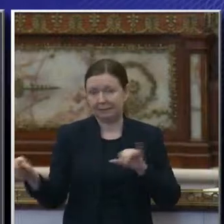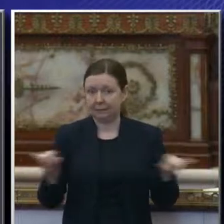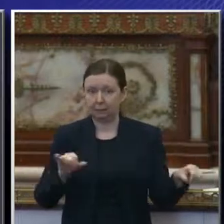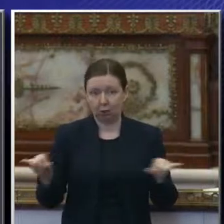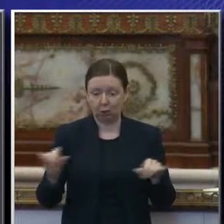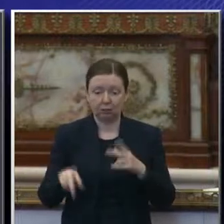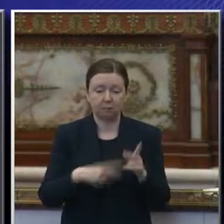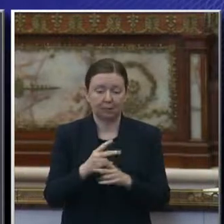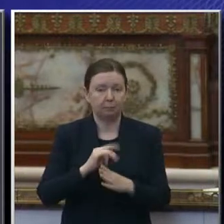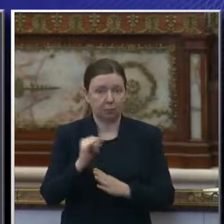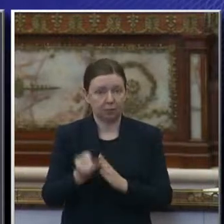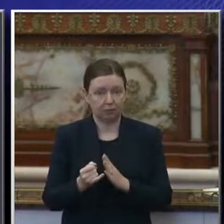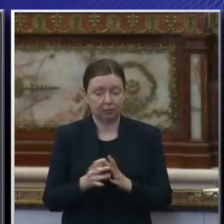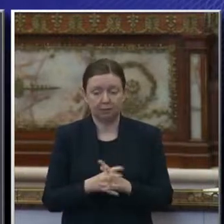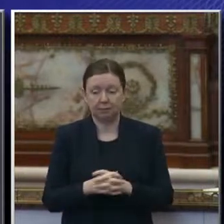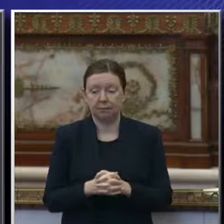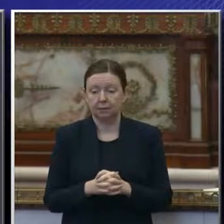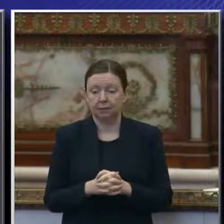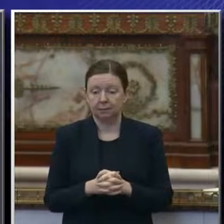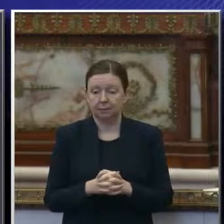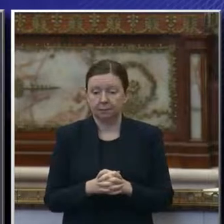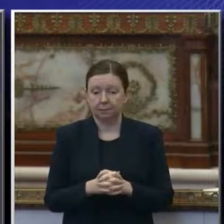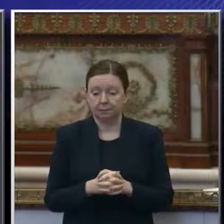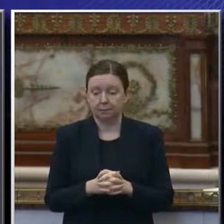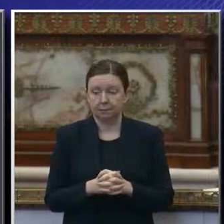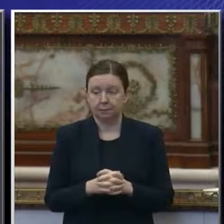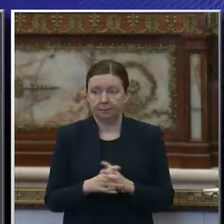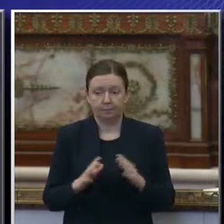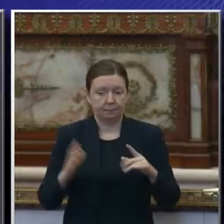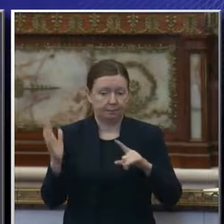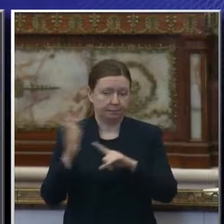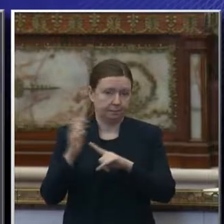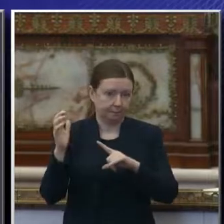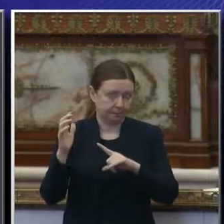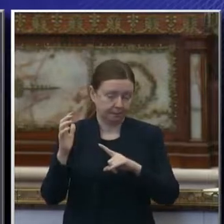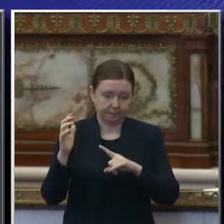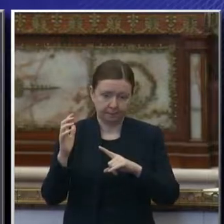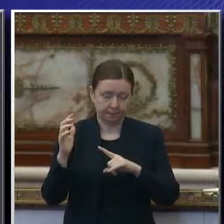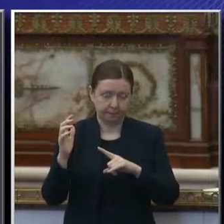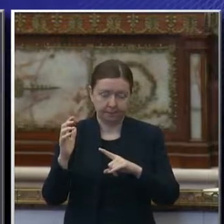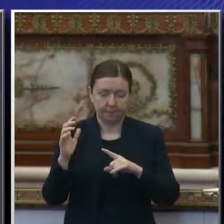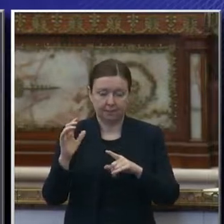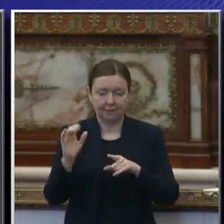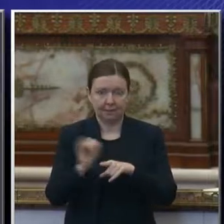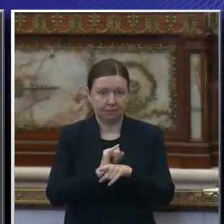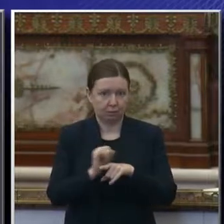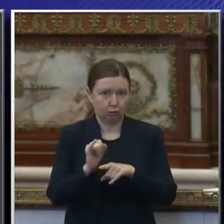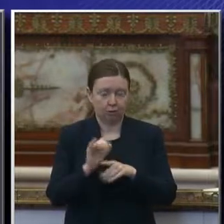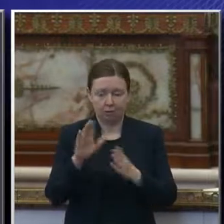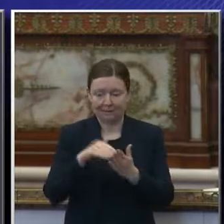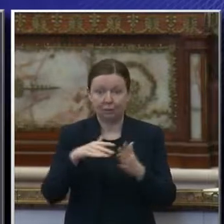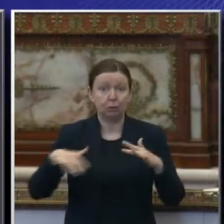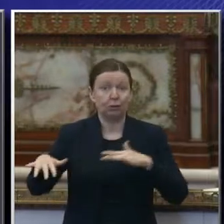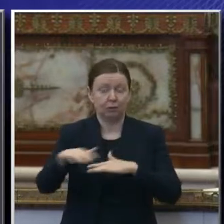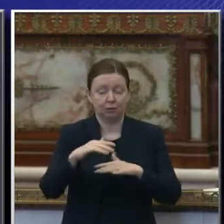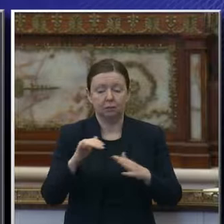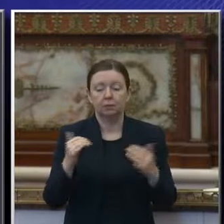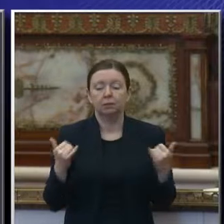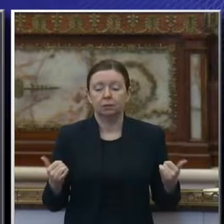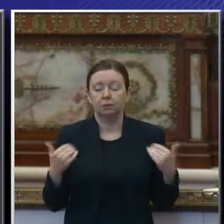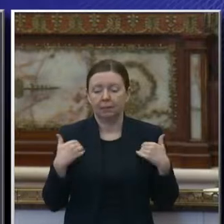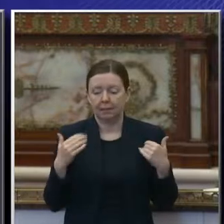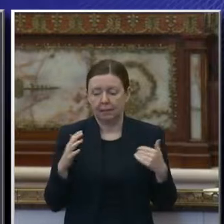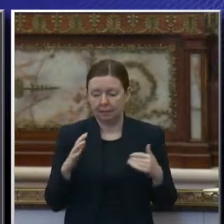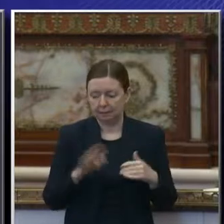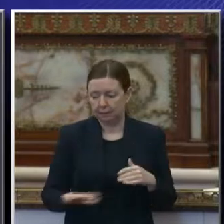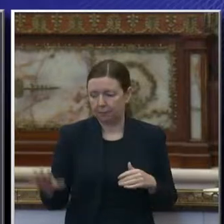type project, that is a state-of-the-art industrial center that currently has about,